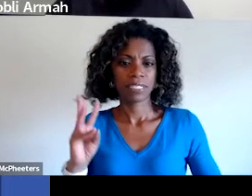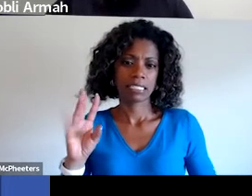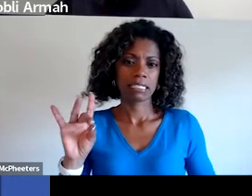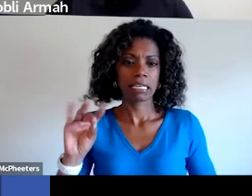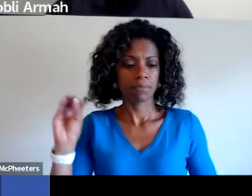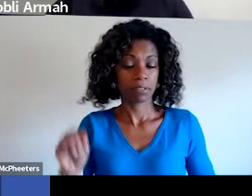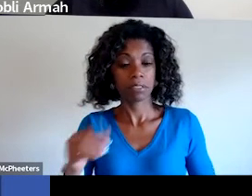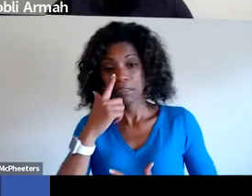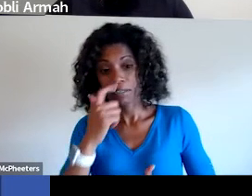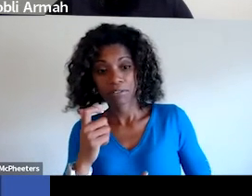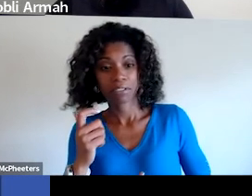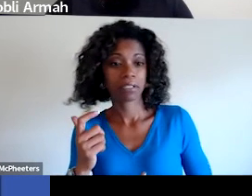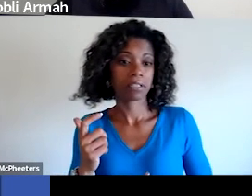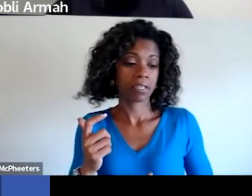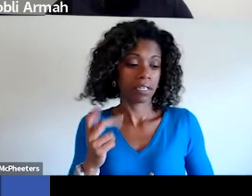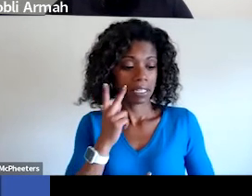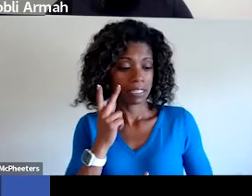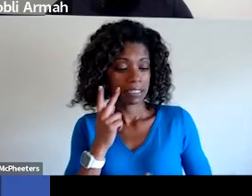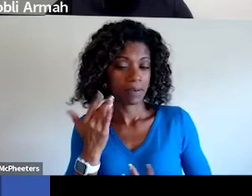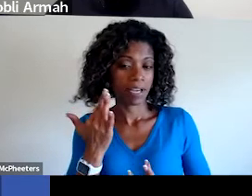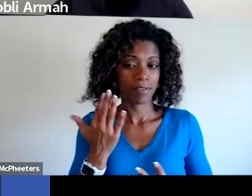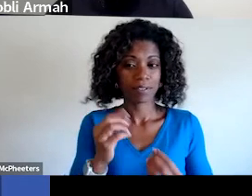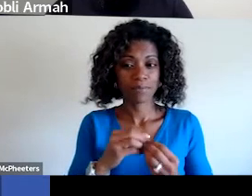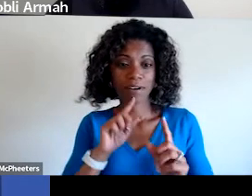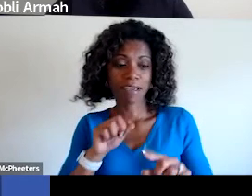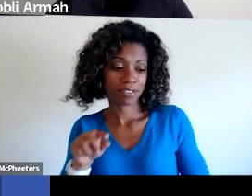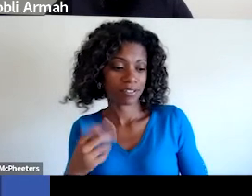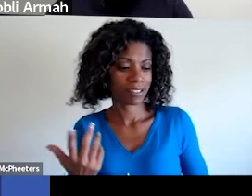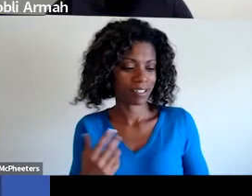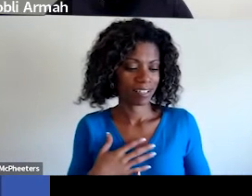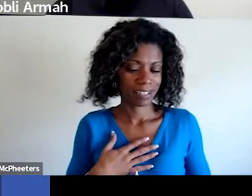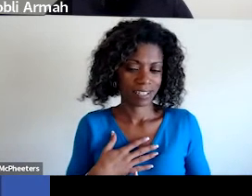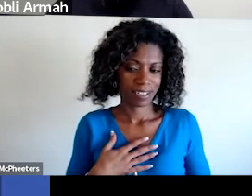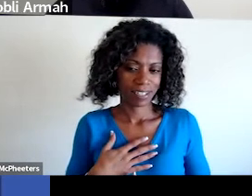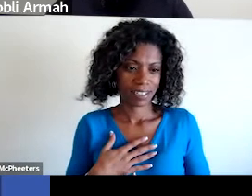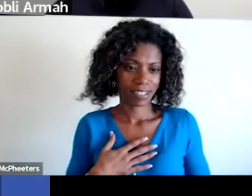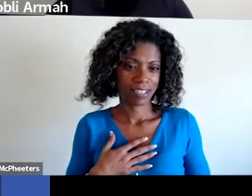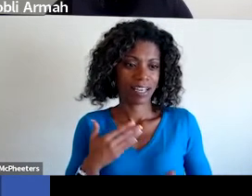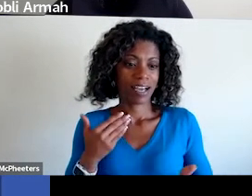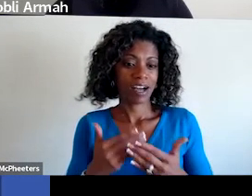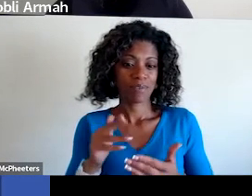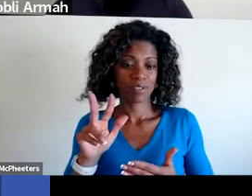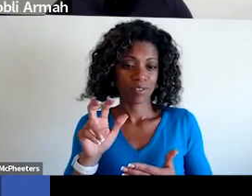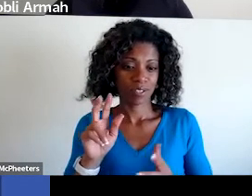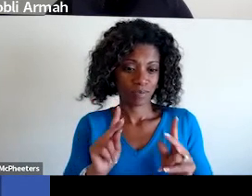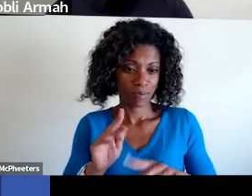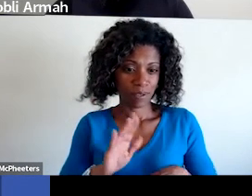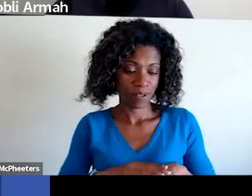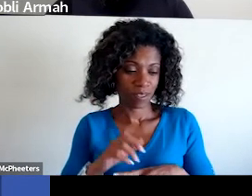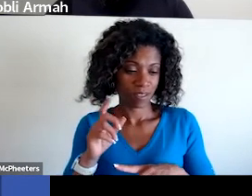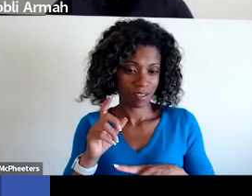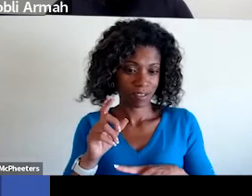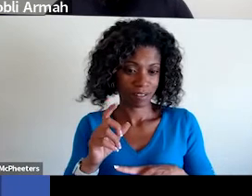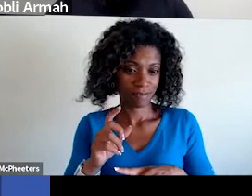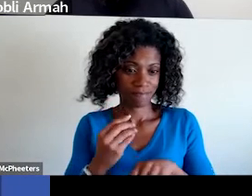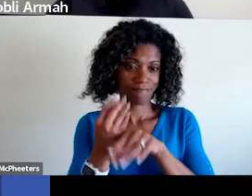This is interesting. Let's get some more answers in here. We're almost at 300 people on the call.